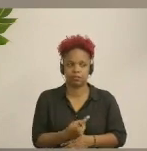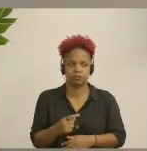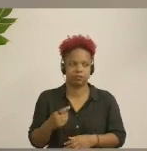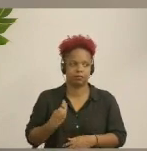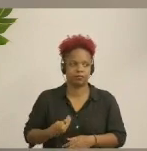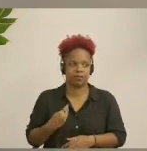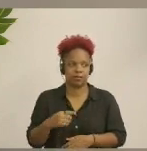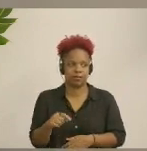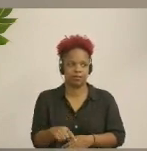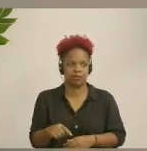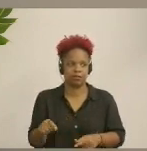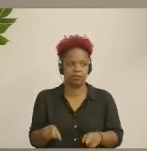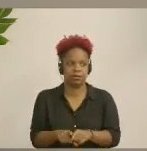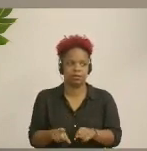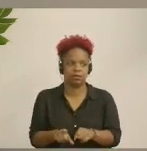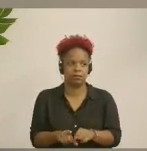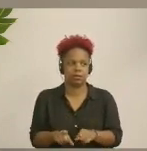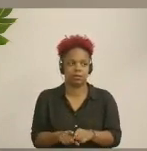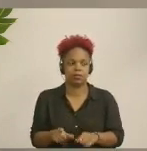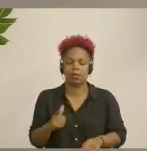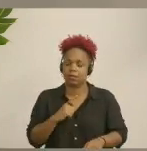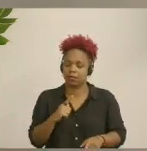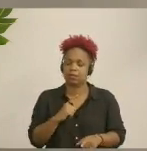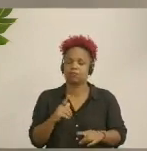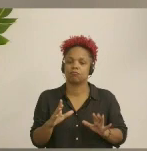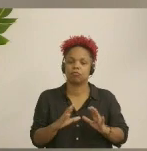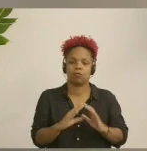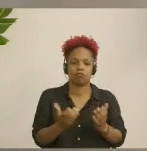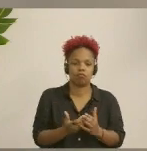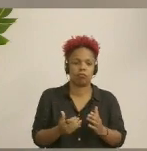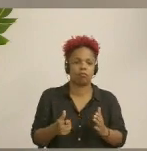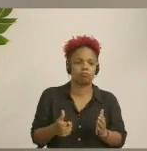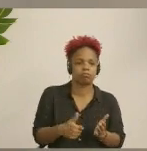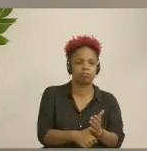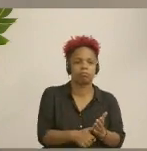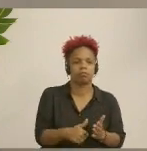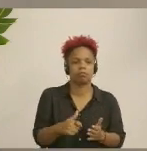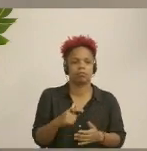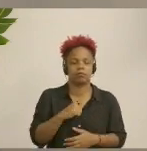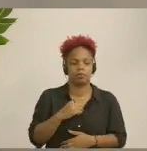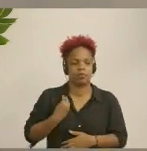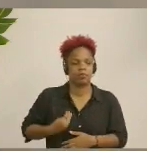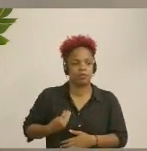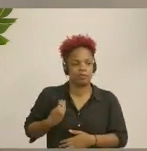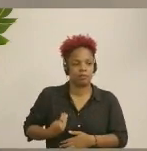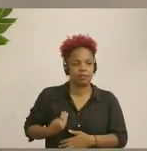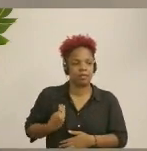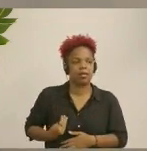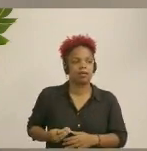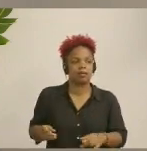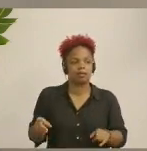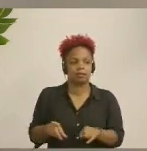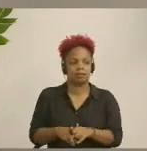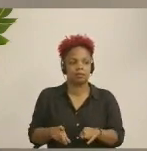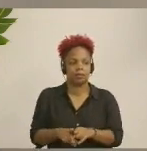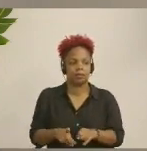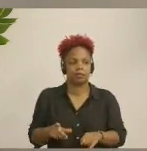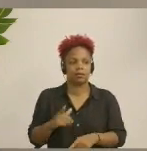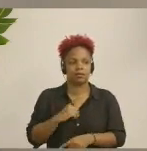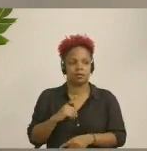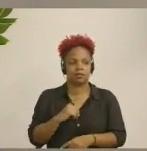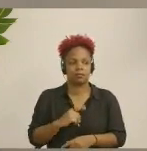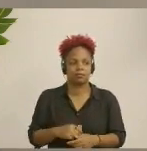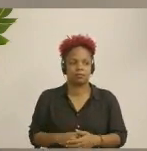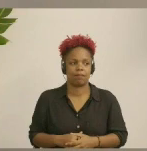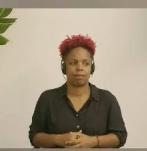members. For those tuning in online, please do feel free to submit your questions and comments via the chat function, and we will relay them to the